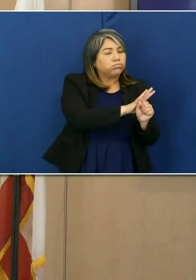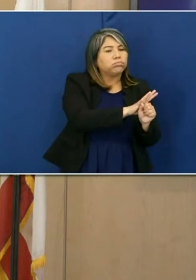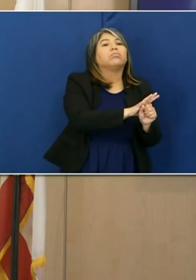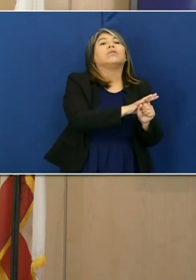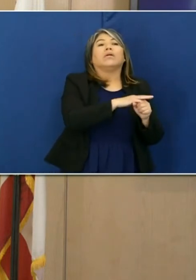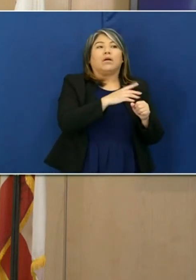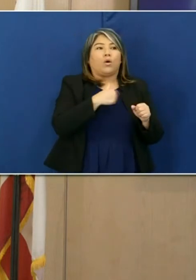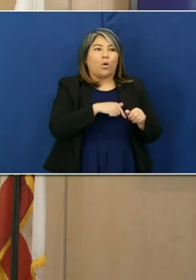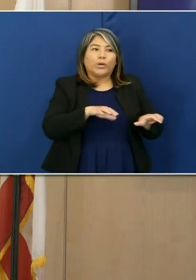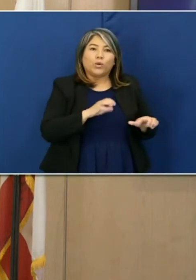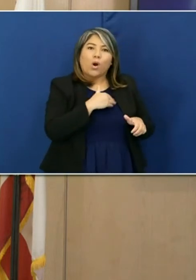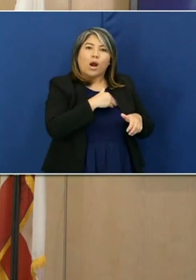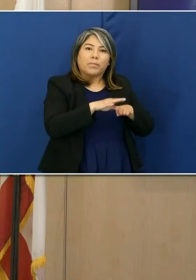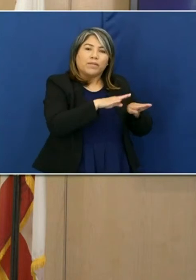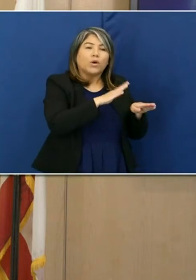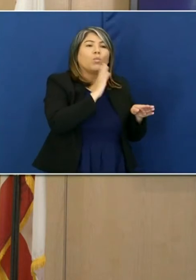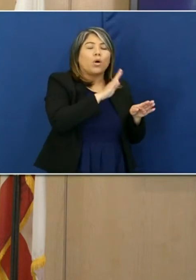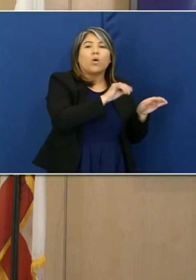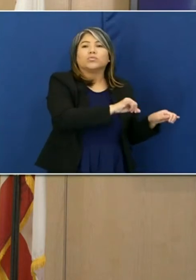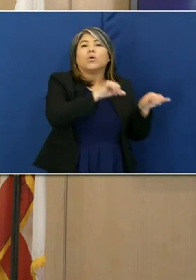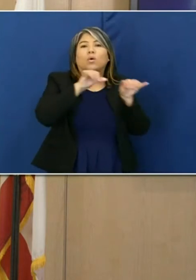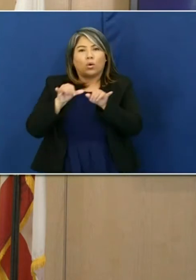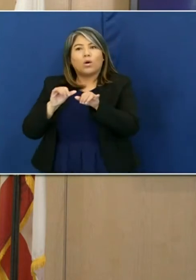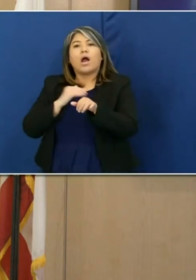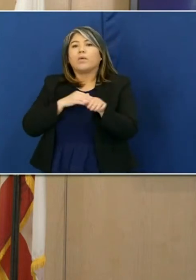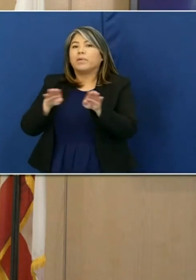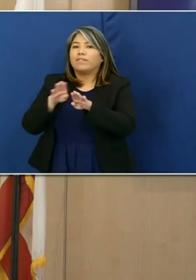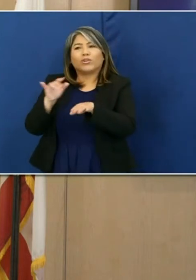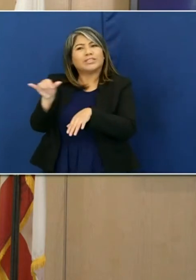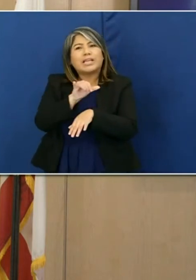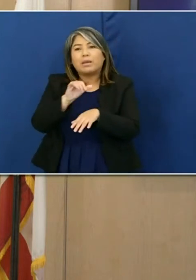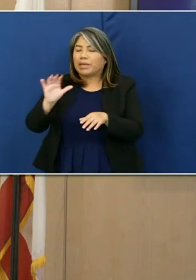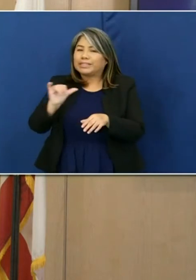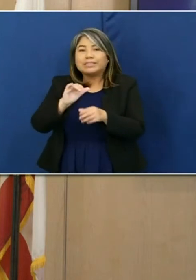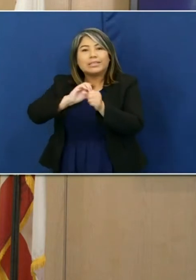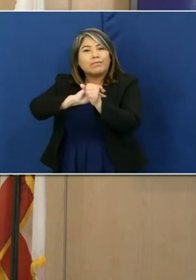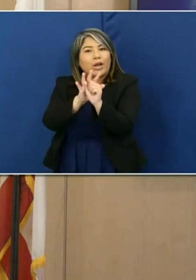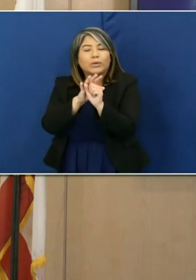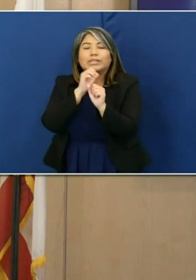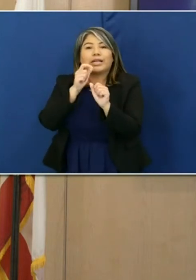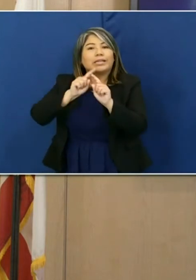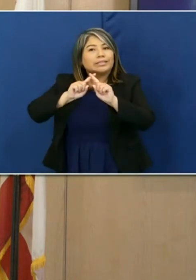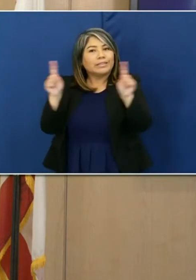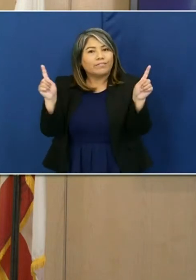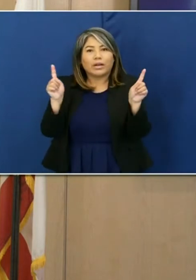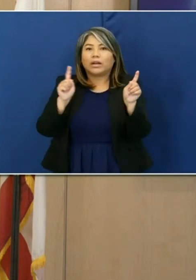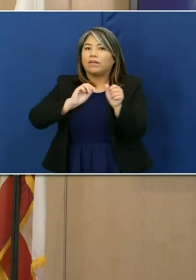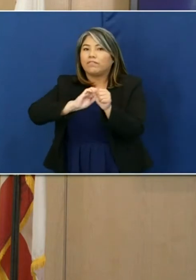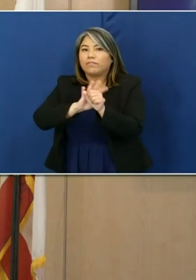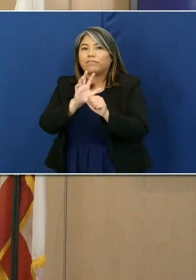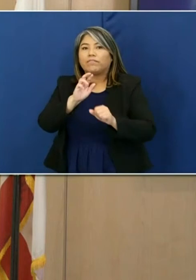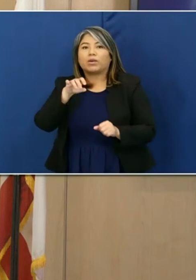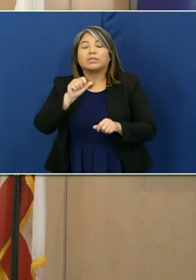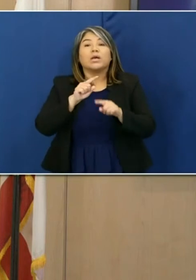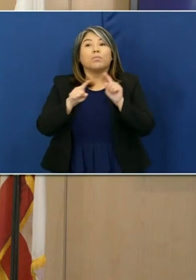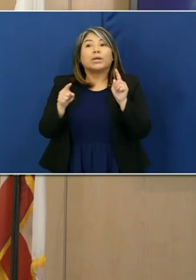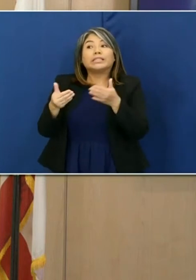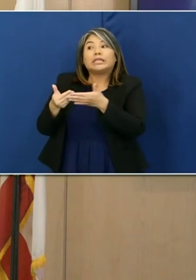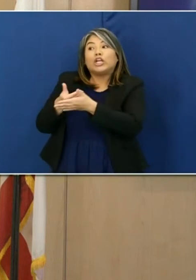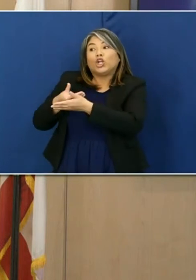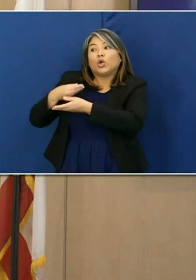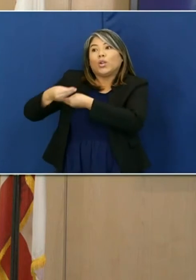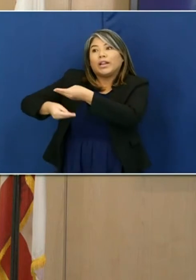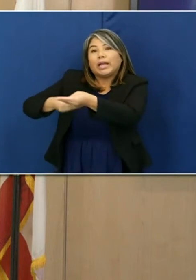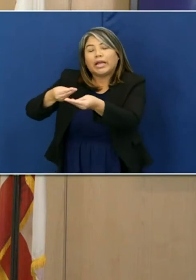work for this particular version of the coronavirus. It's still the same virus. It's not different in that. It's just that this new lineage